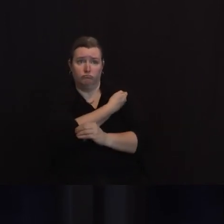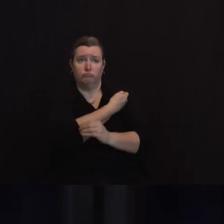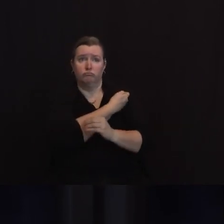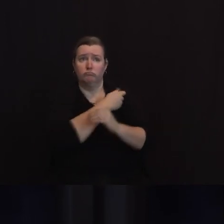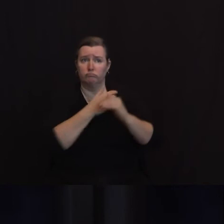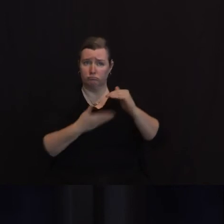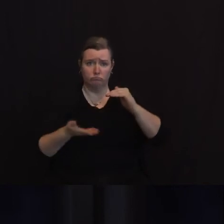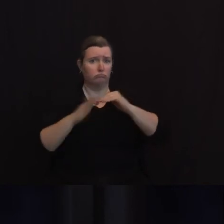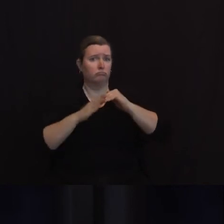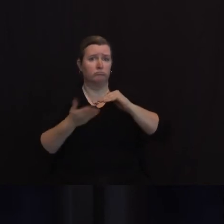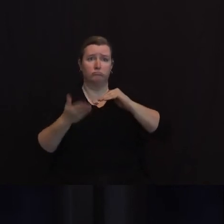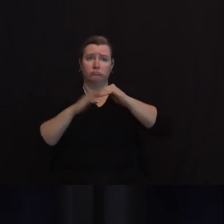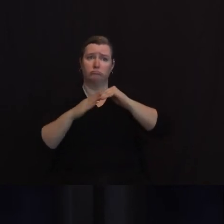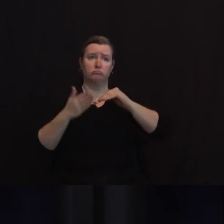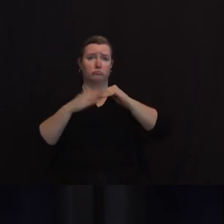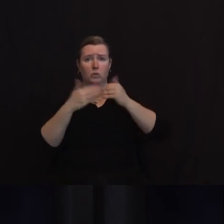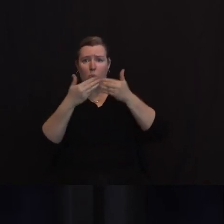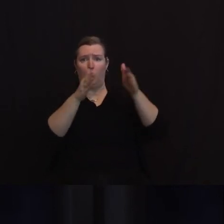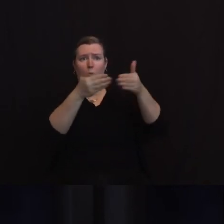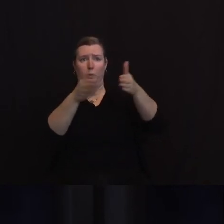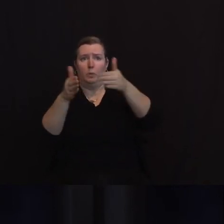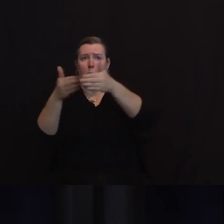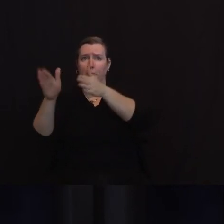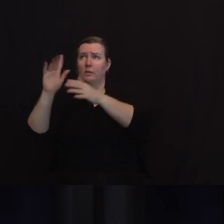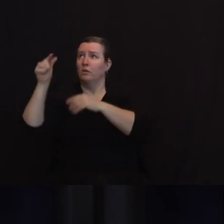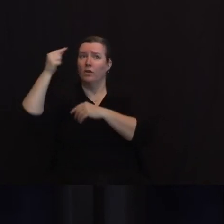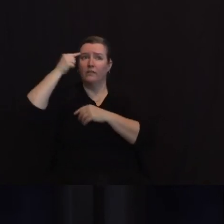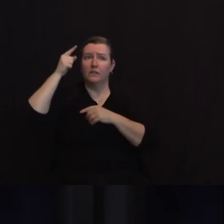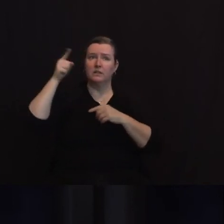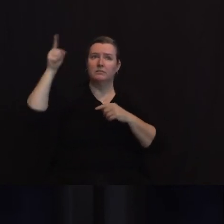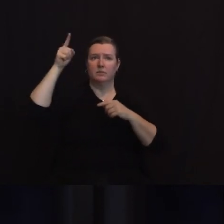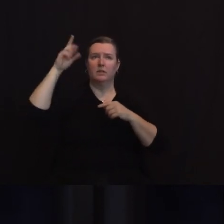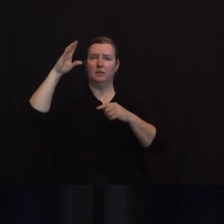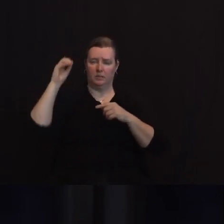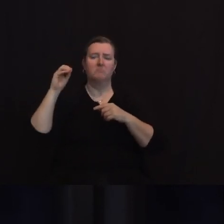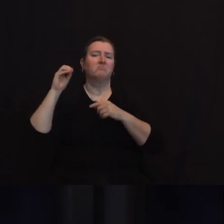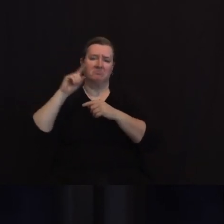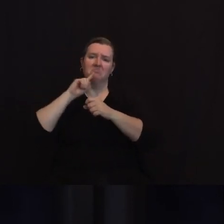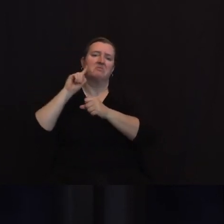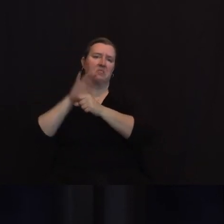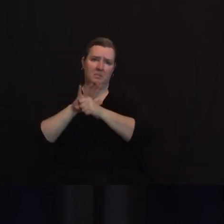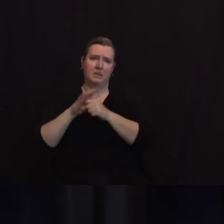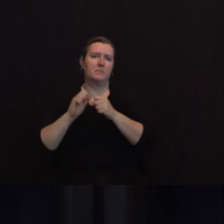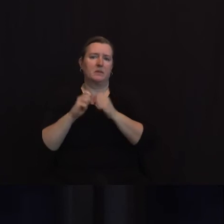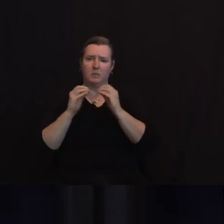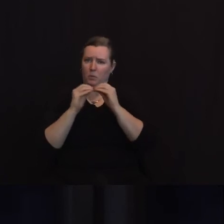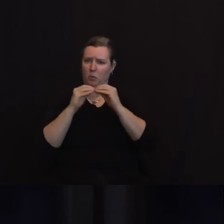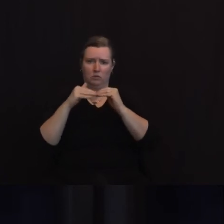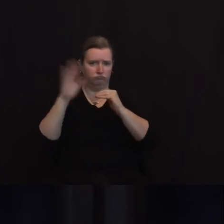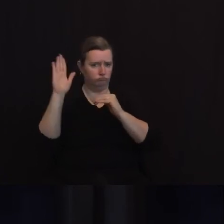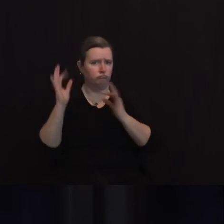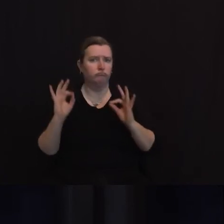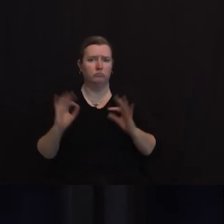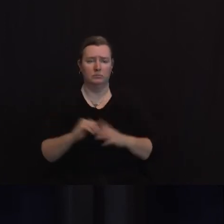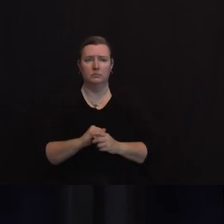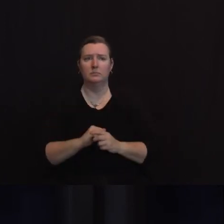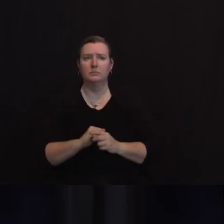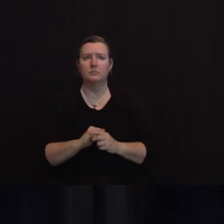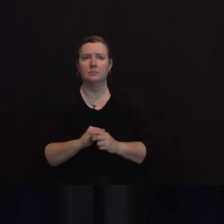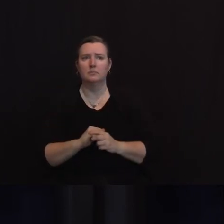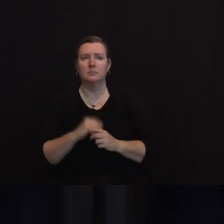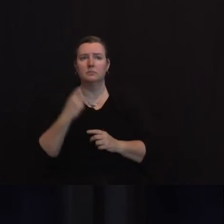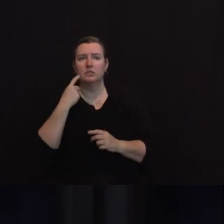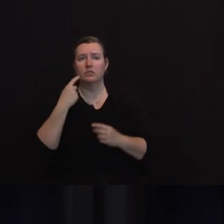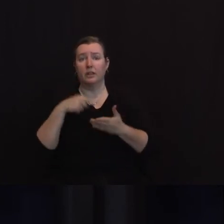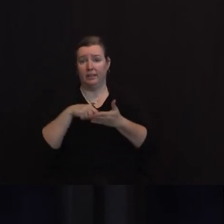increasing production of these doses. Additionally, this Friday, the Vaccines and Related Biological